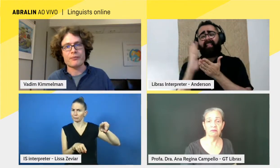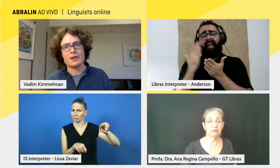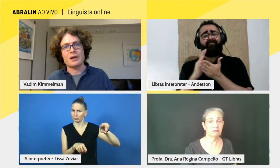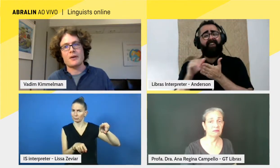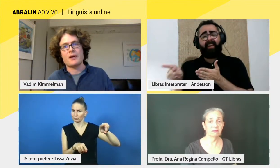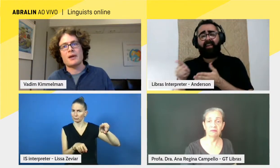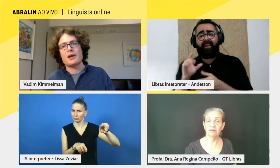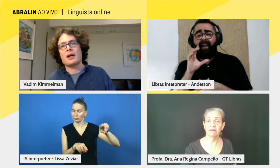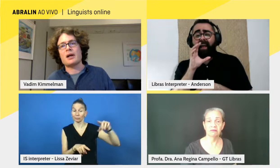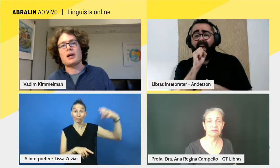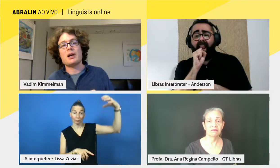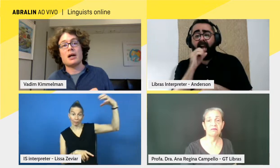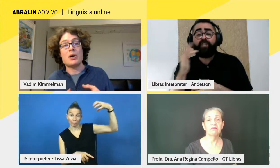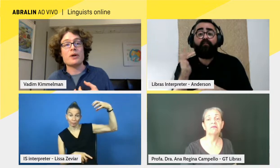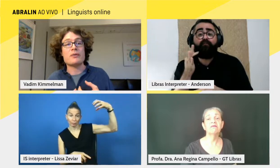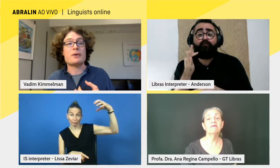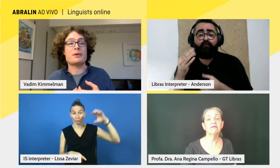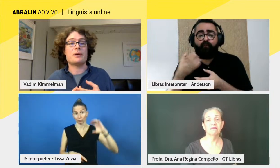right?